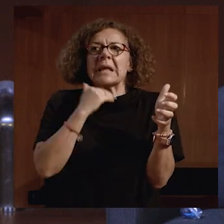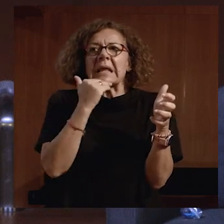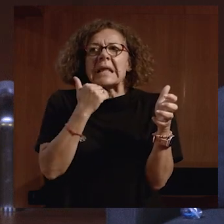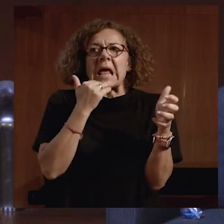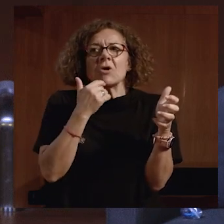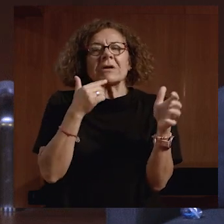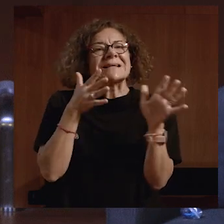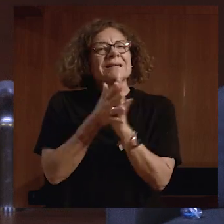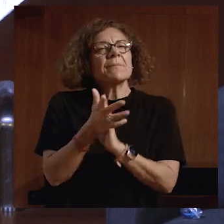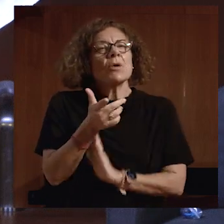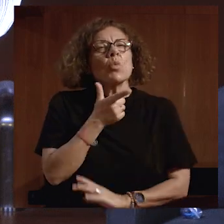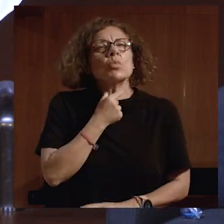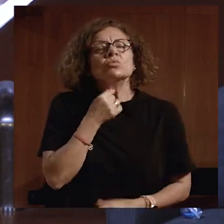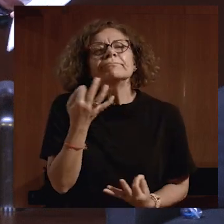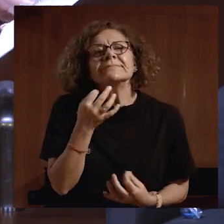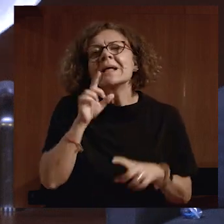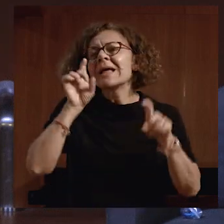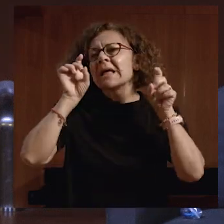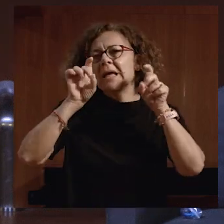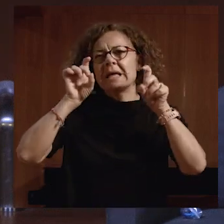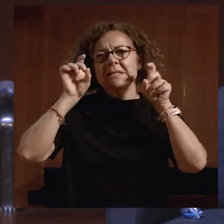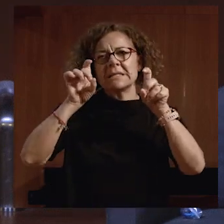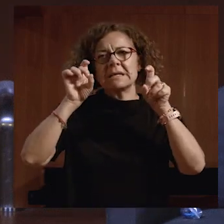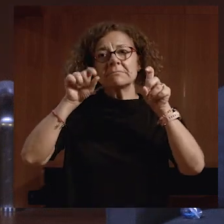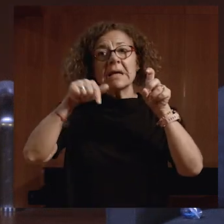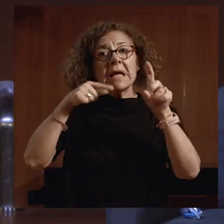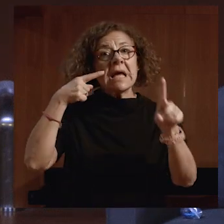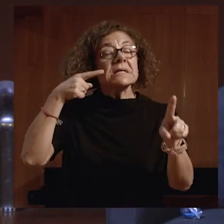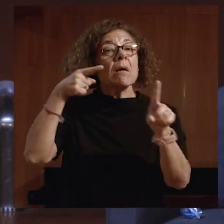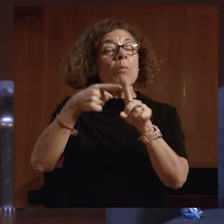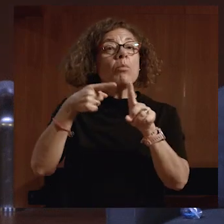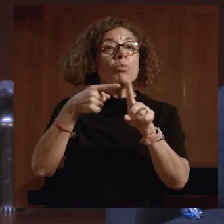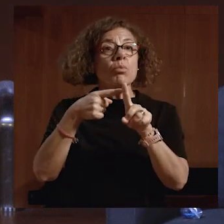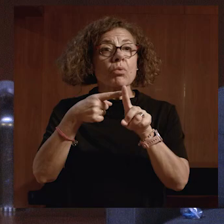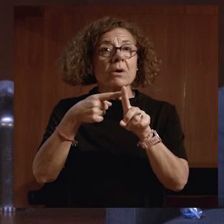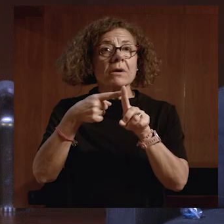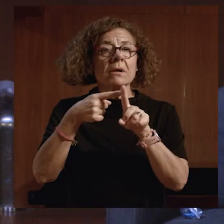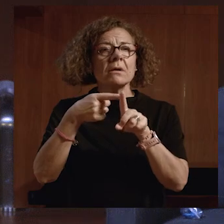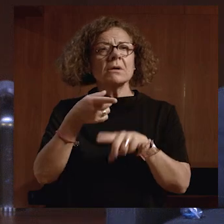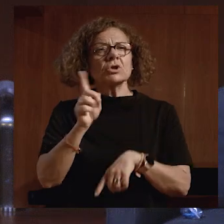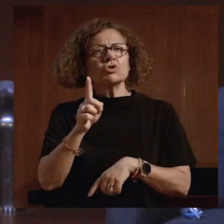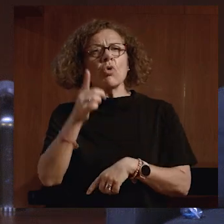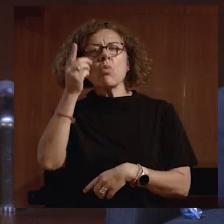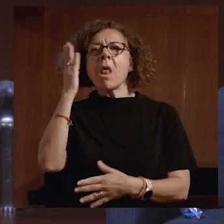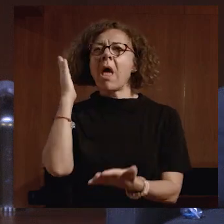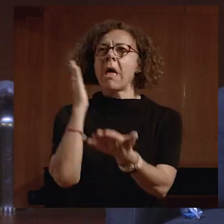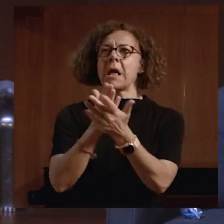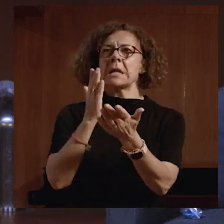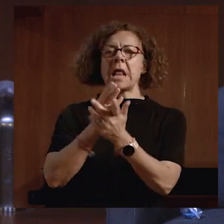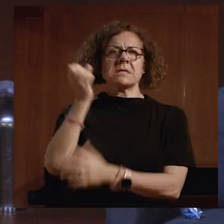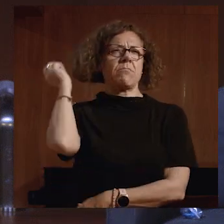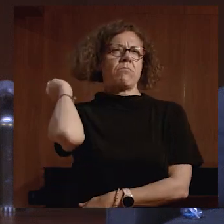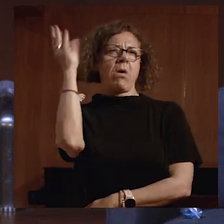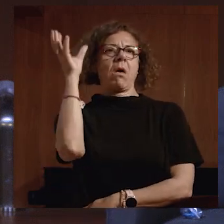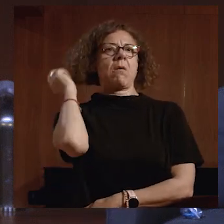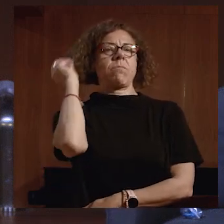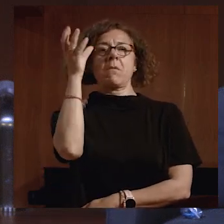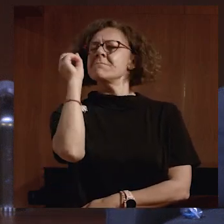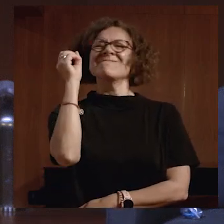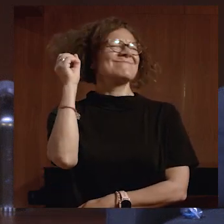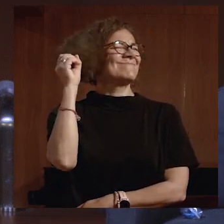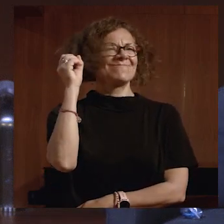that idea, not just of coming in and doing one masterclass, but actually having time to work with students to give